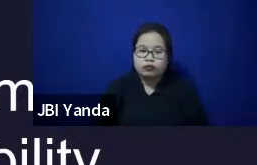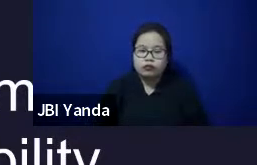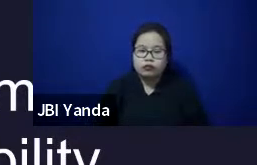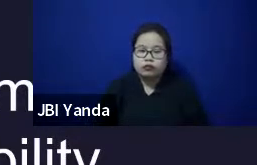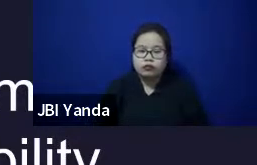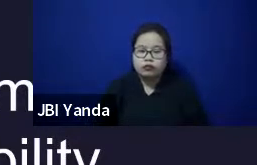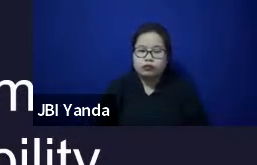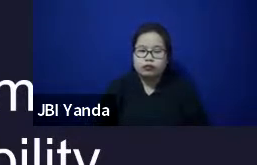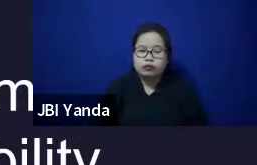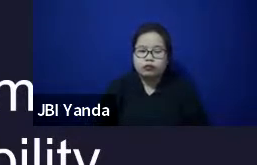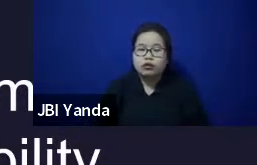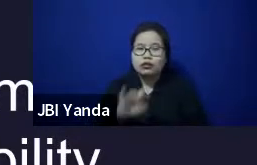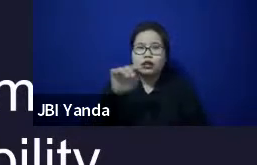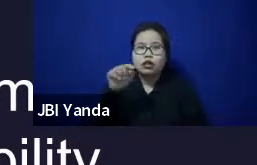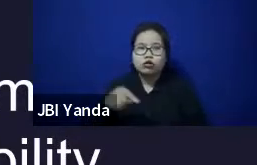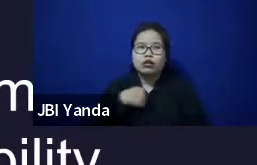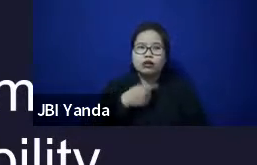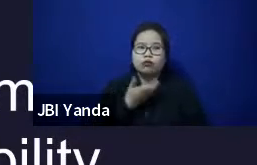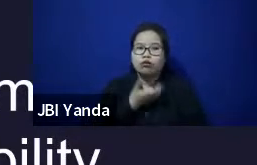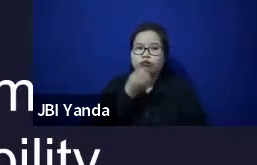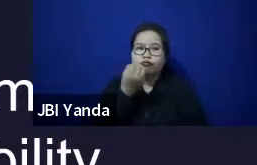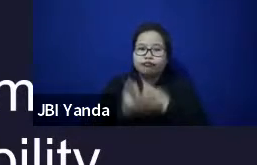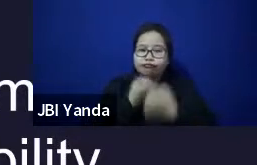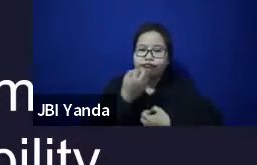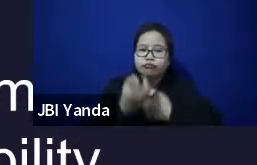other experiences as well.